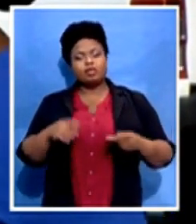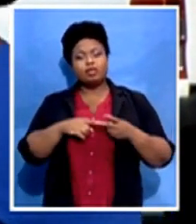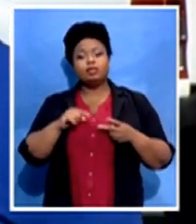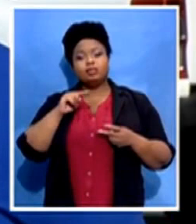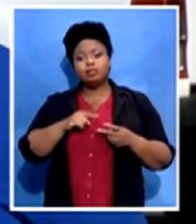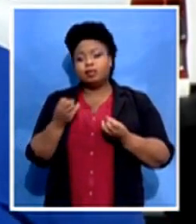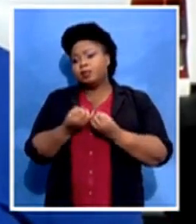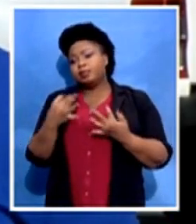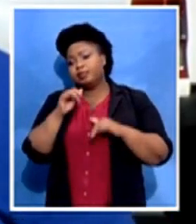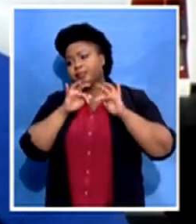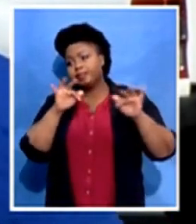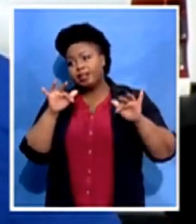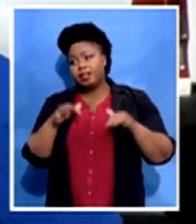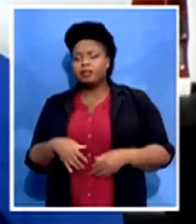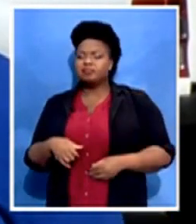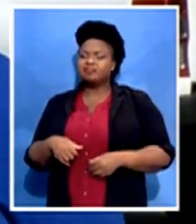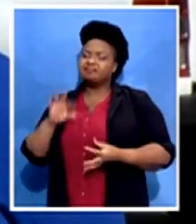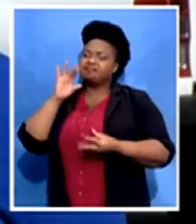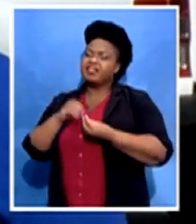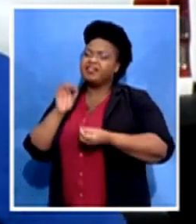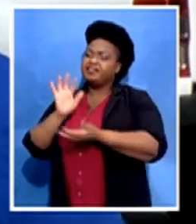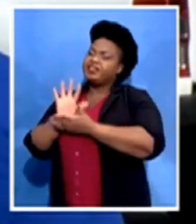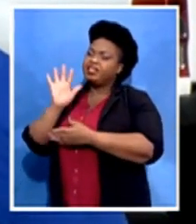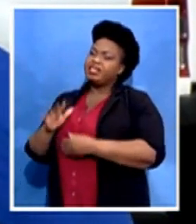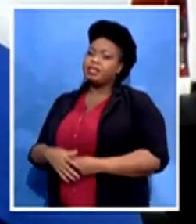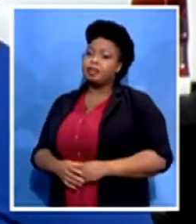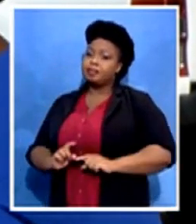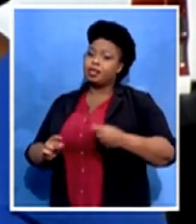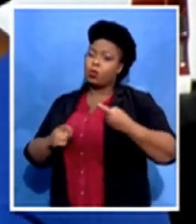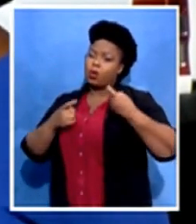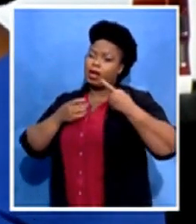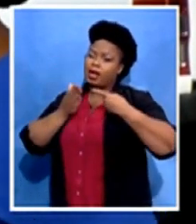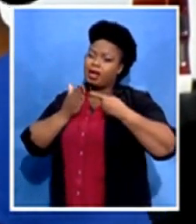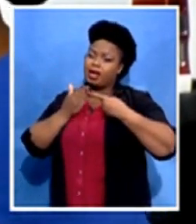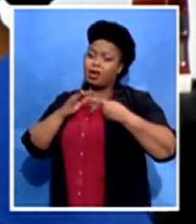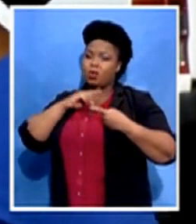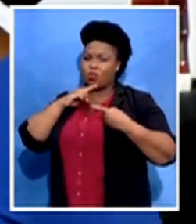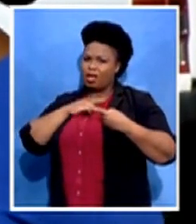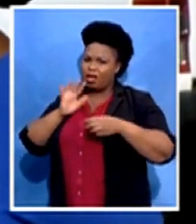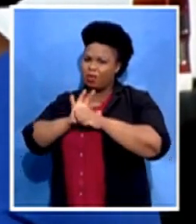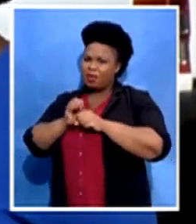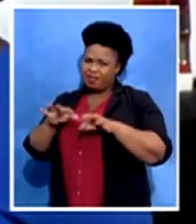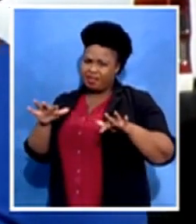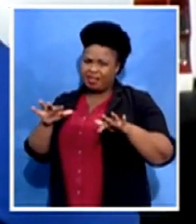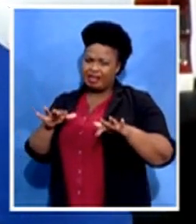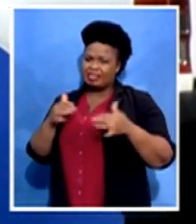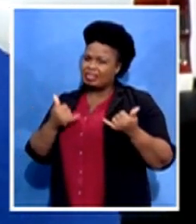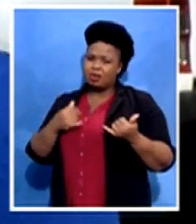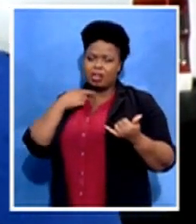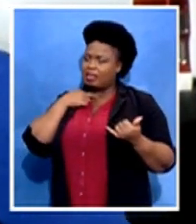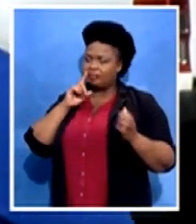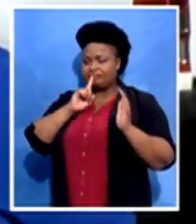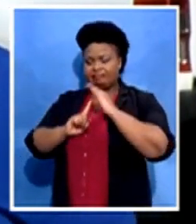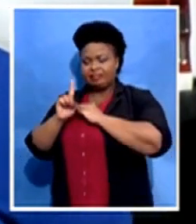people, but one of them at the moment, because of the COVID pandemic, was unable to come as he is on